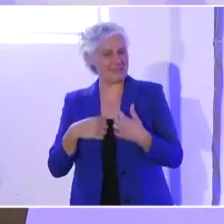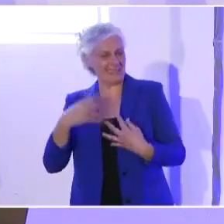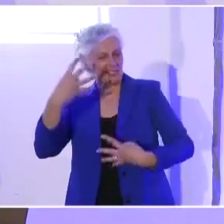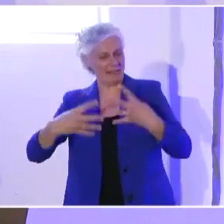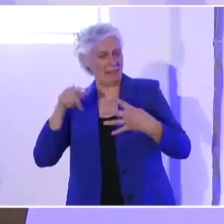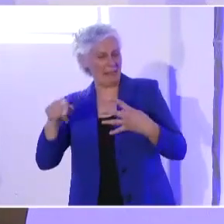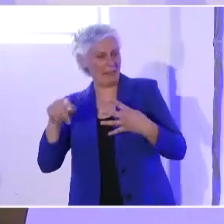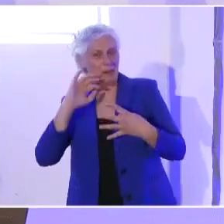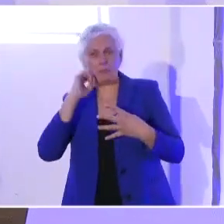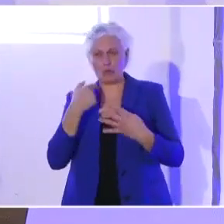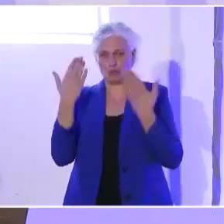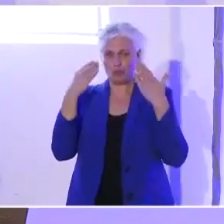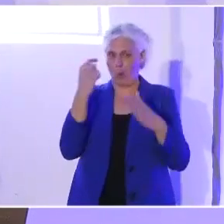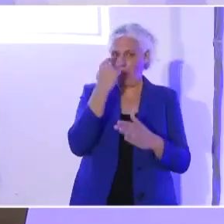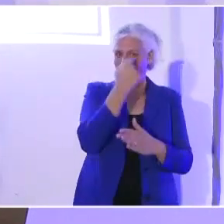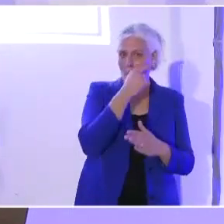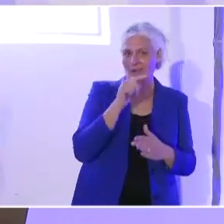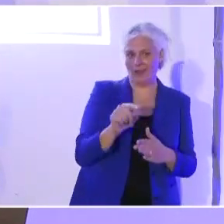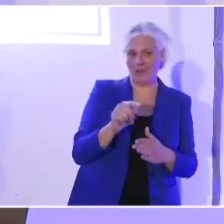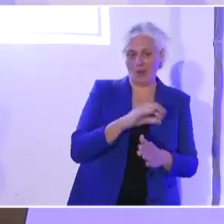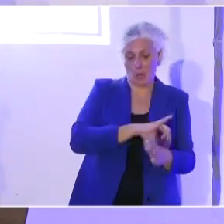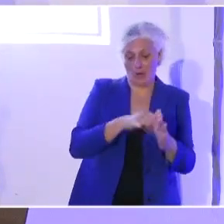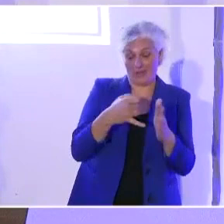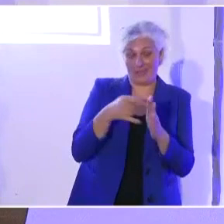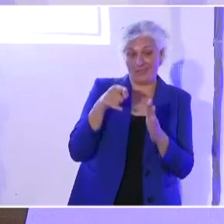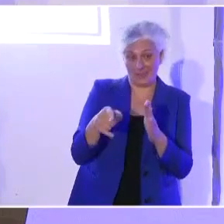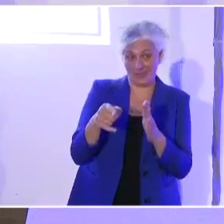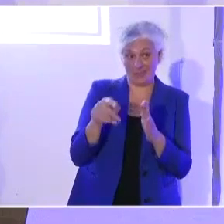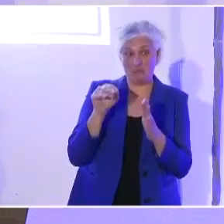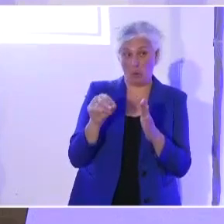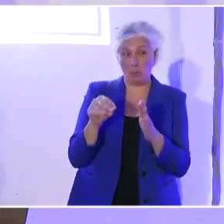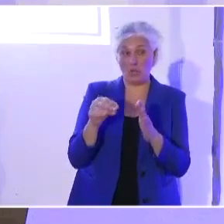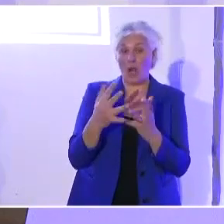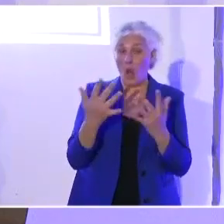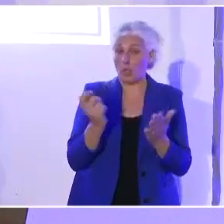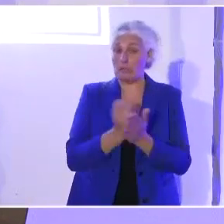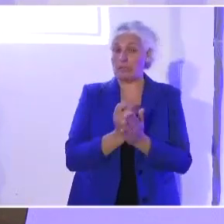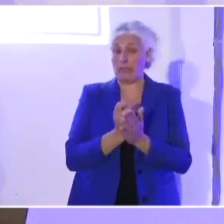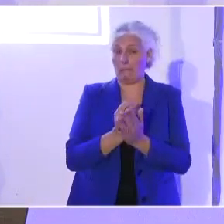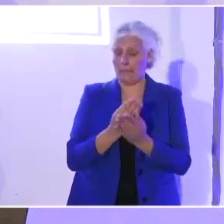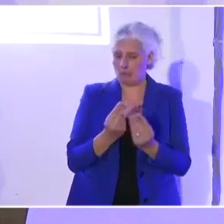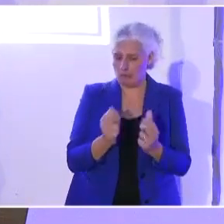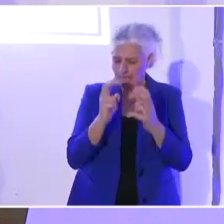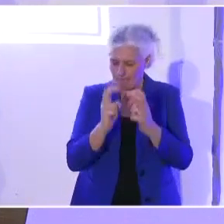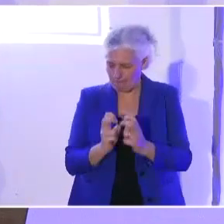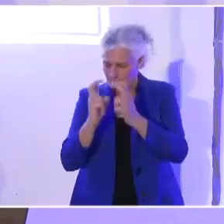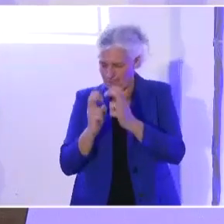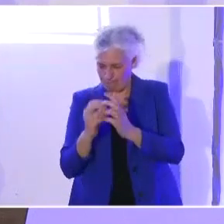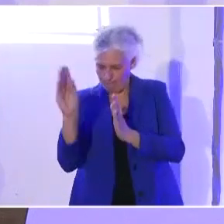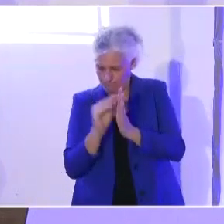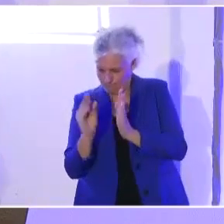statistic because I think it demonstrates that organizations are probably spending a lot of time and resources on sophisticated